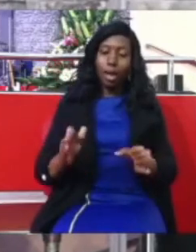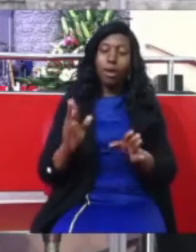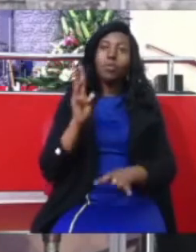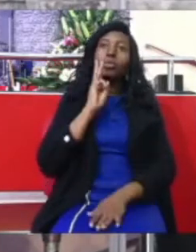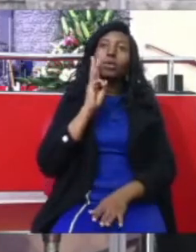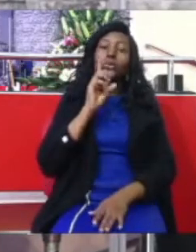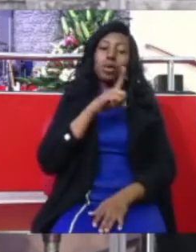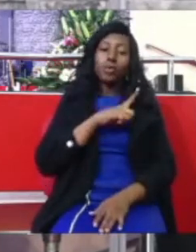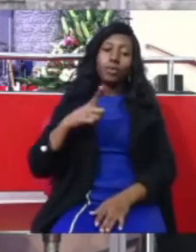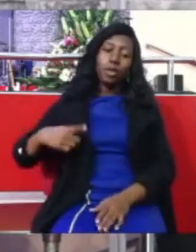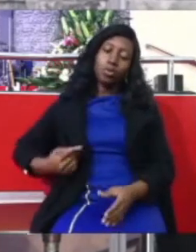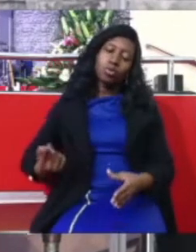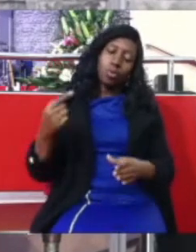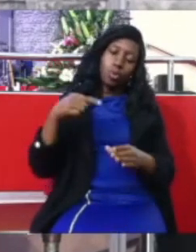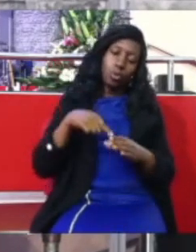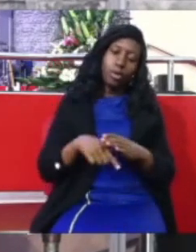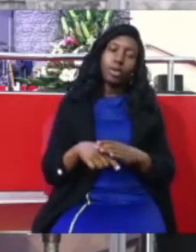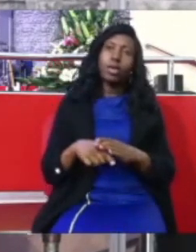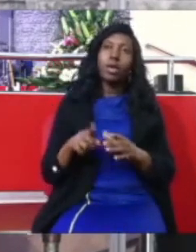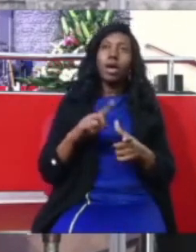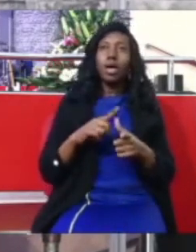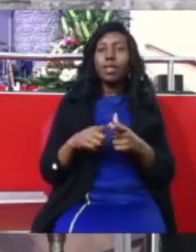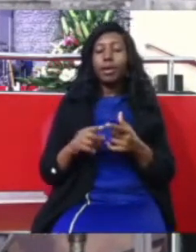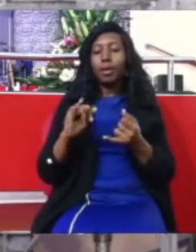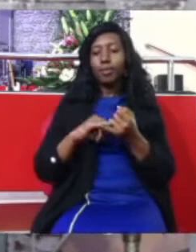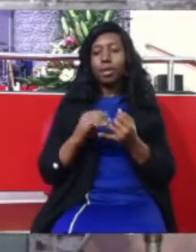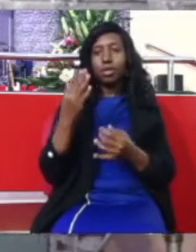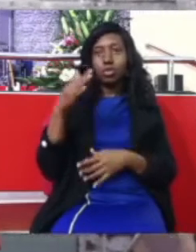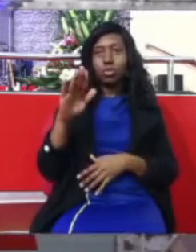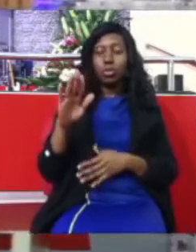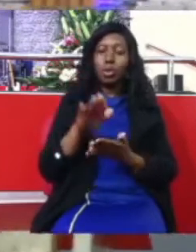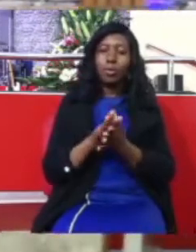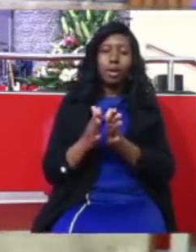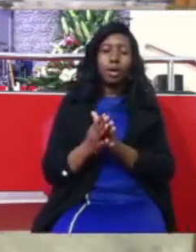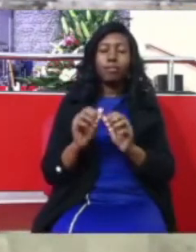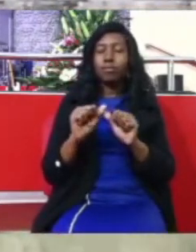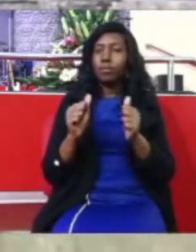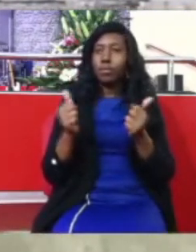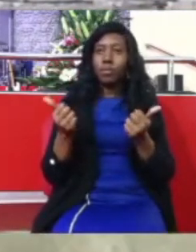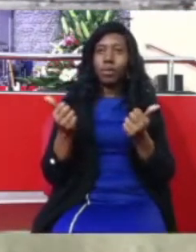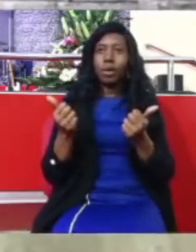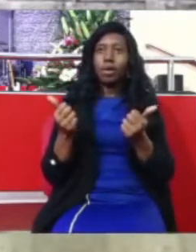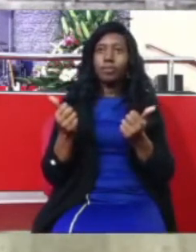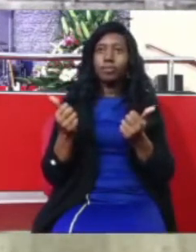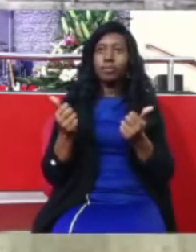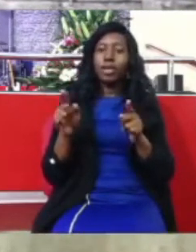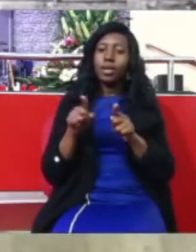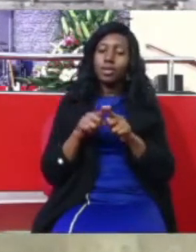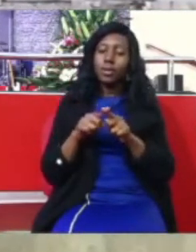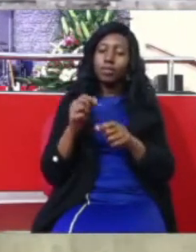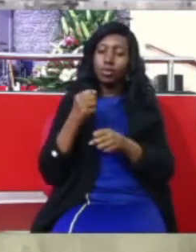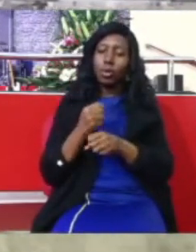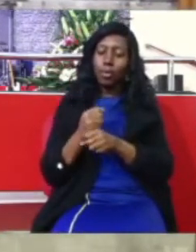swimming right inside of it. Then your marriage will no longer be salty. Your workplace will no longer be